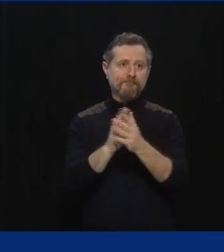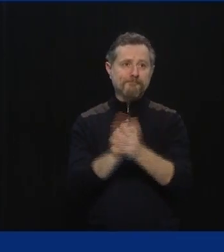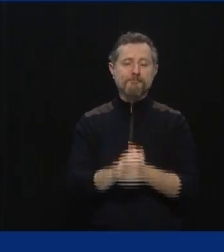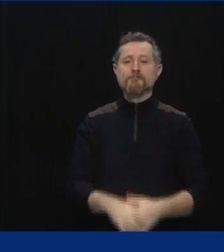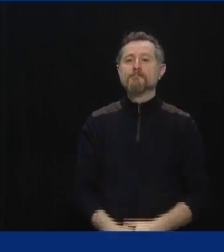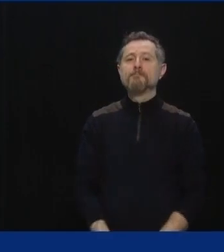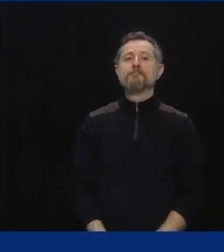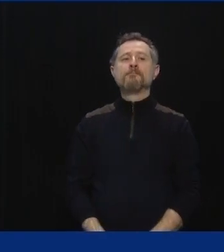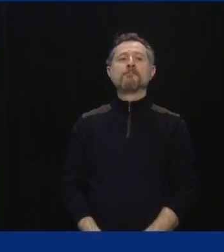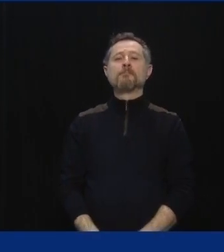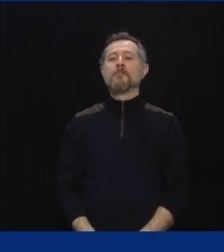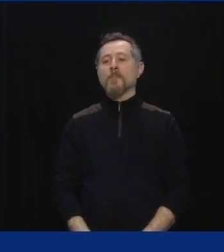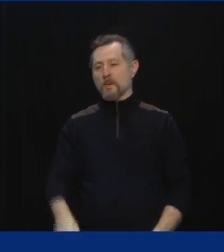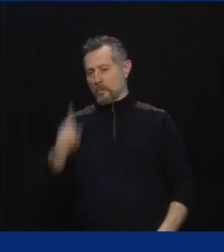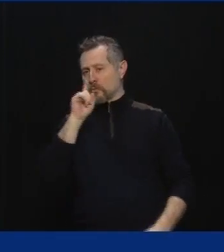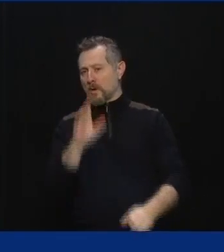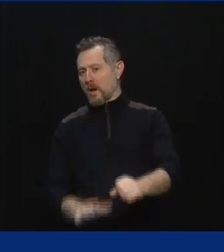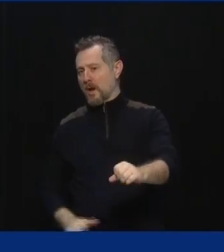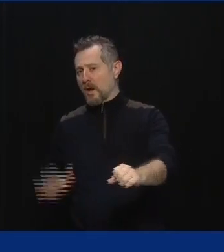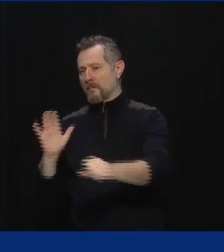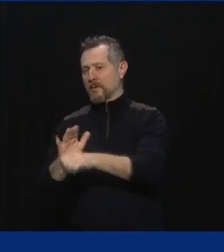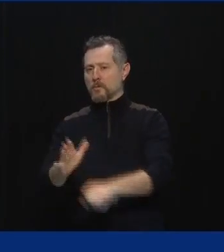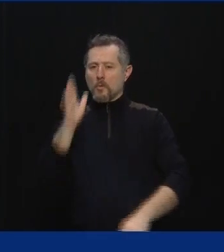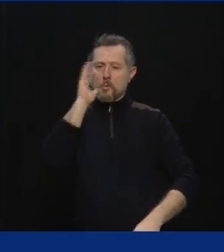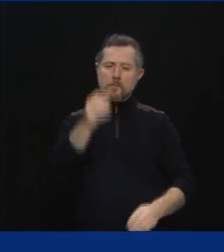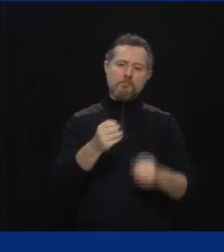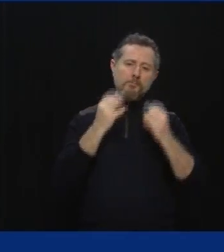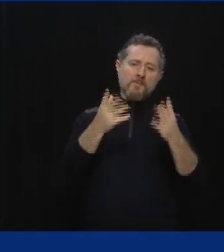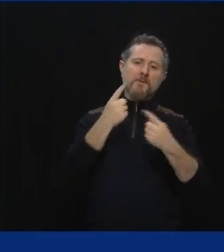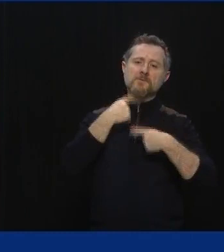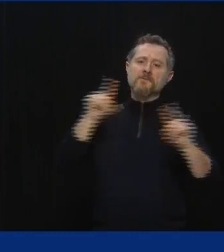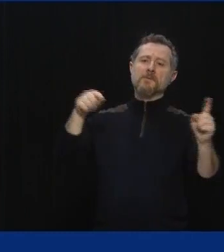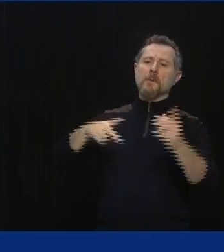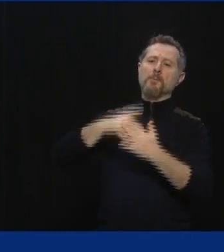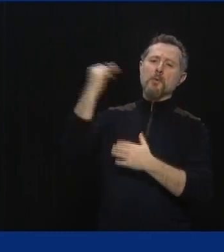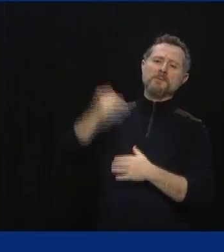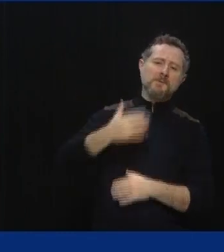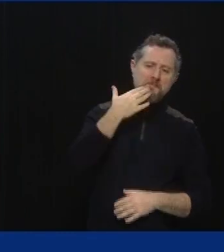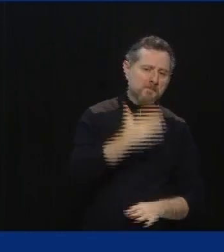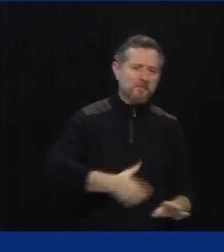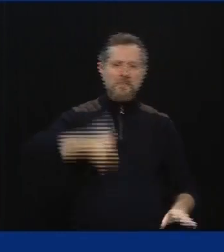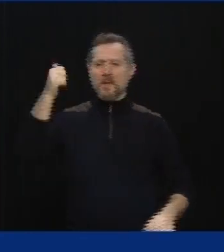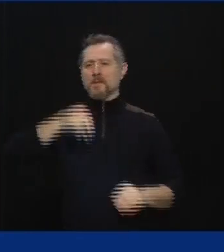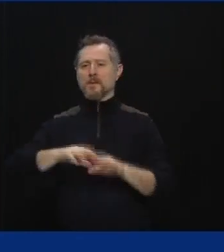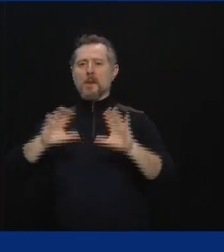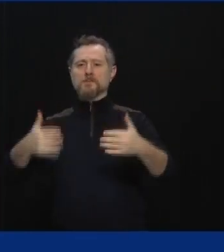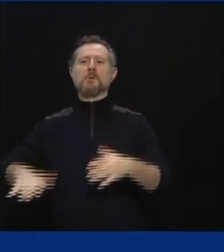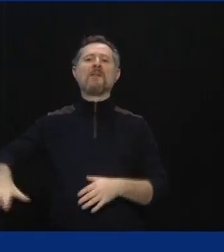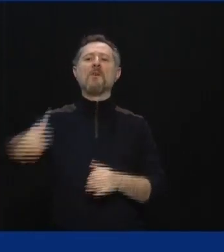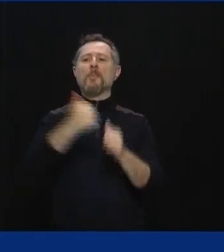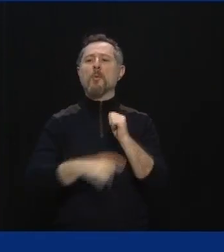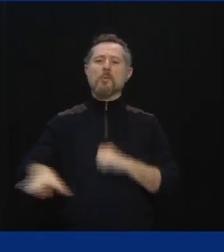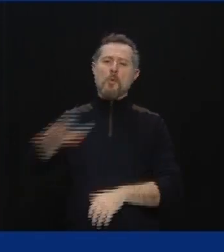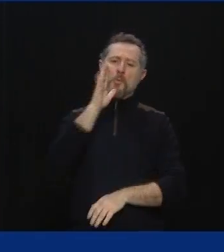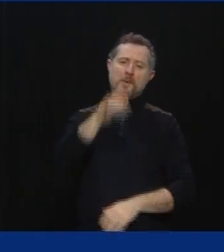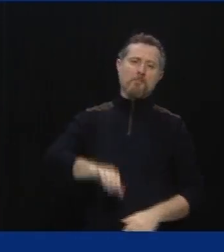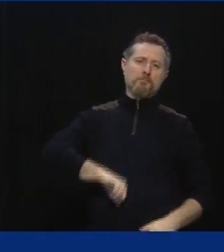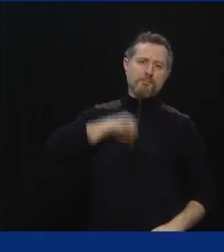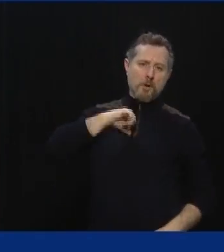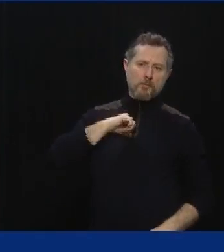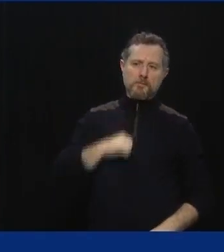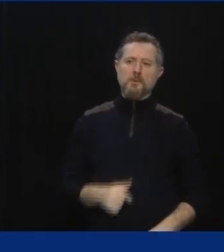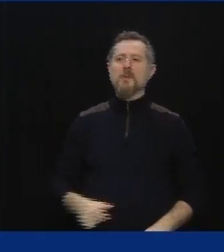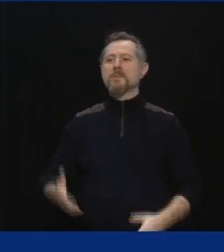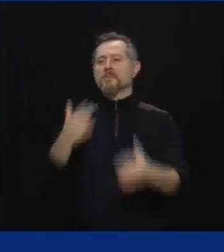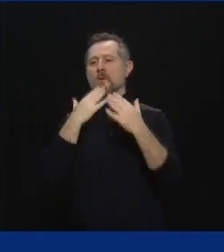We give you our word that we will deliver a project that will be best in class and that everyone will be proud of. So